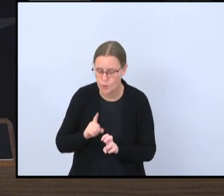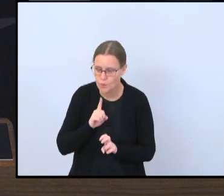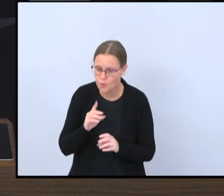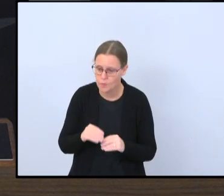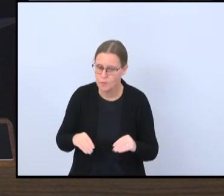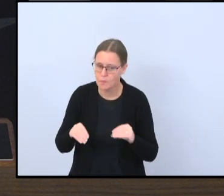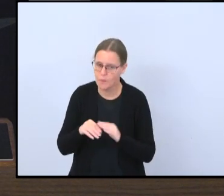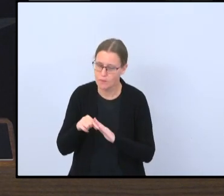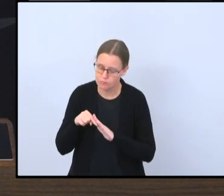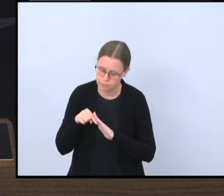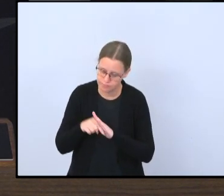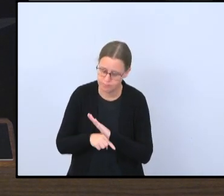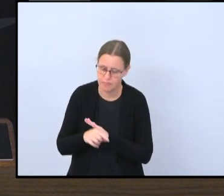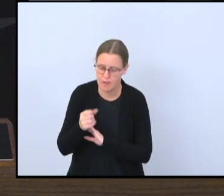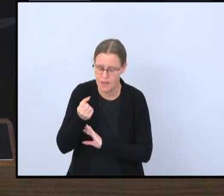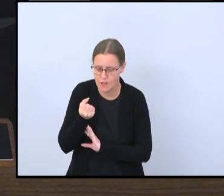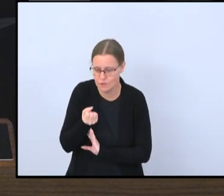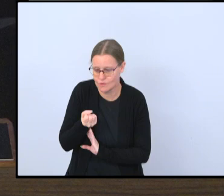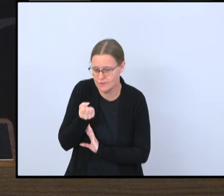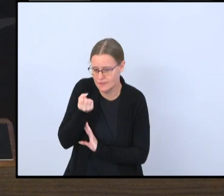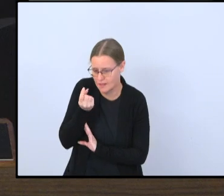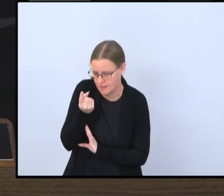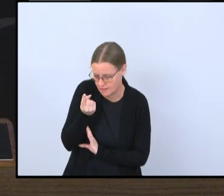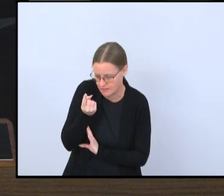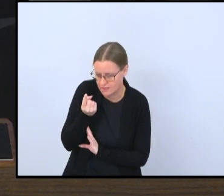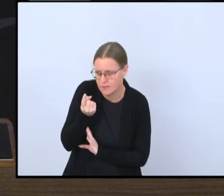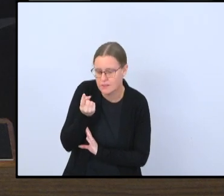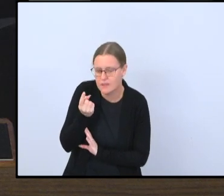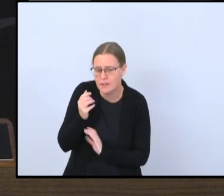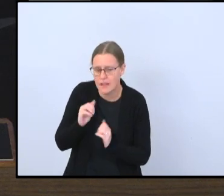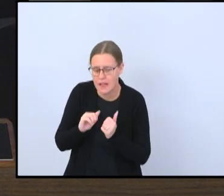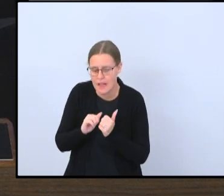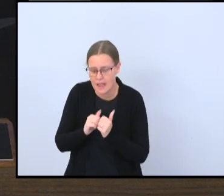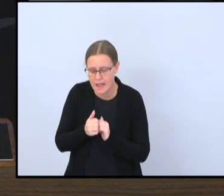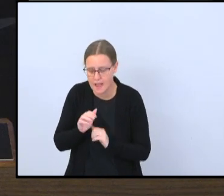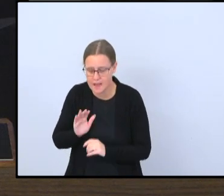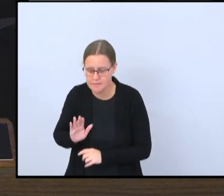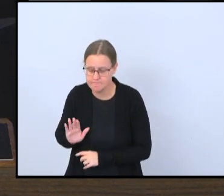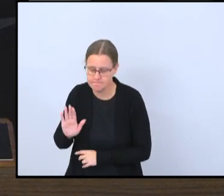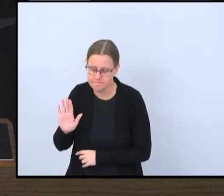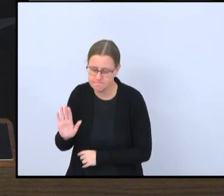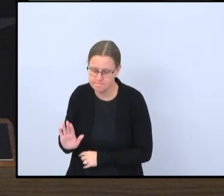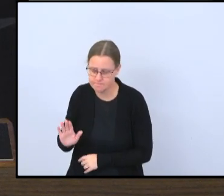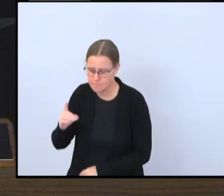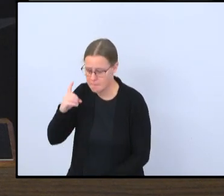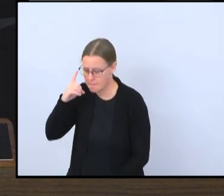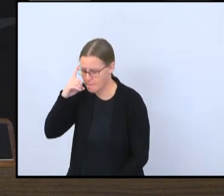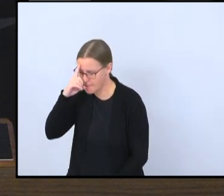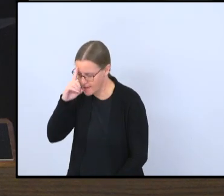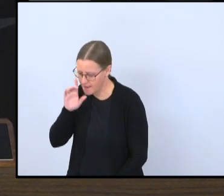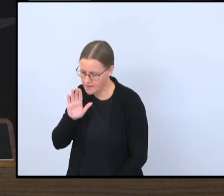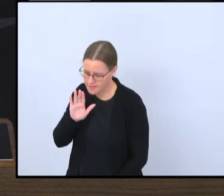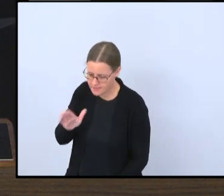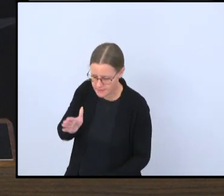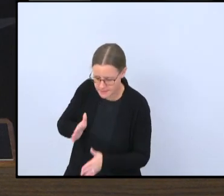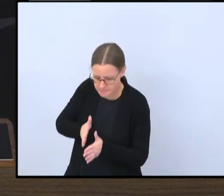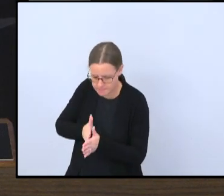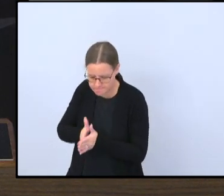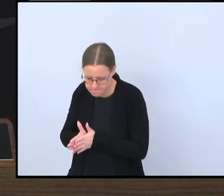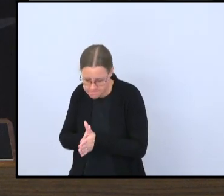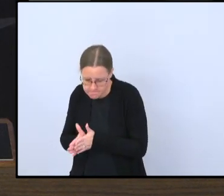understanding of how his mind and his